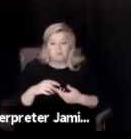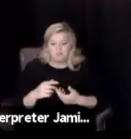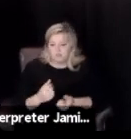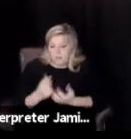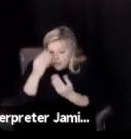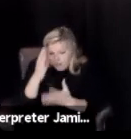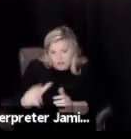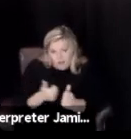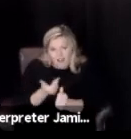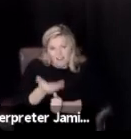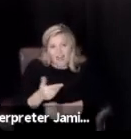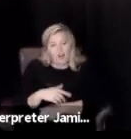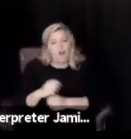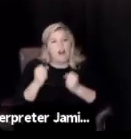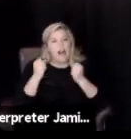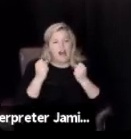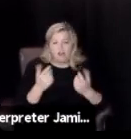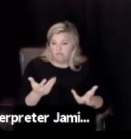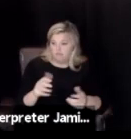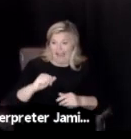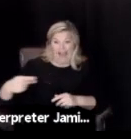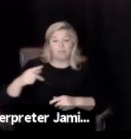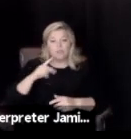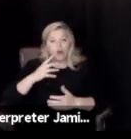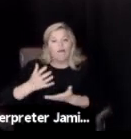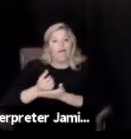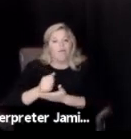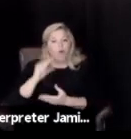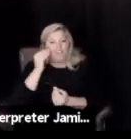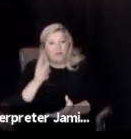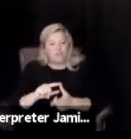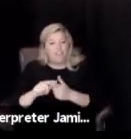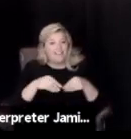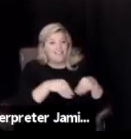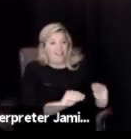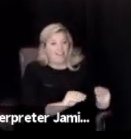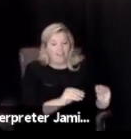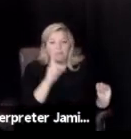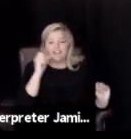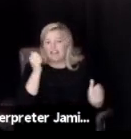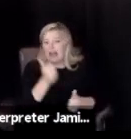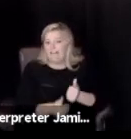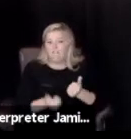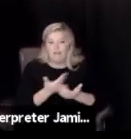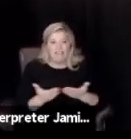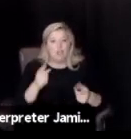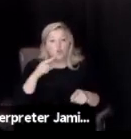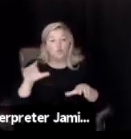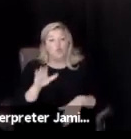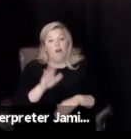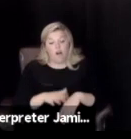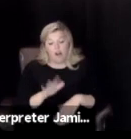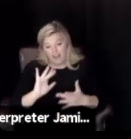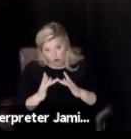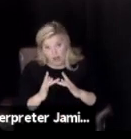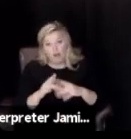much they're gathering, them selling it, right? Because every move you make on the internet, they know where you go, they know what